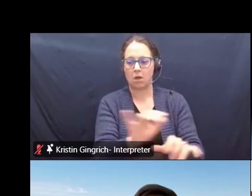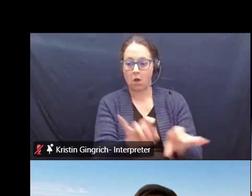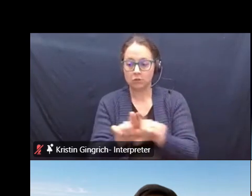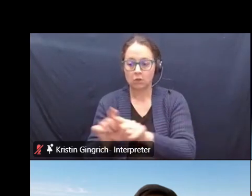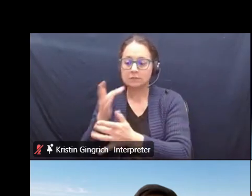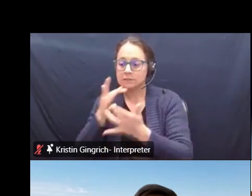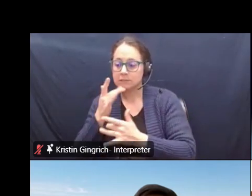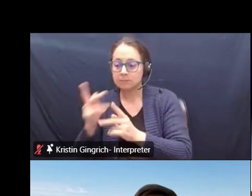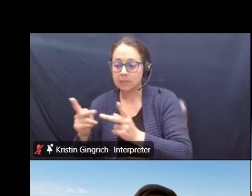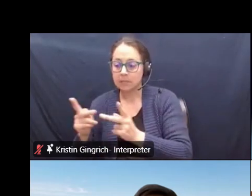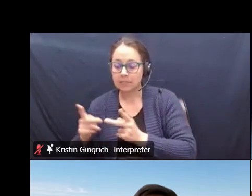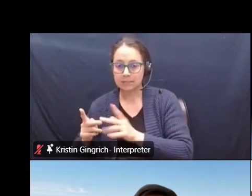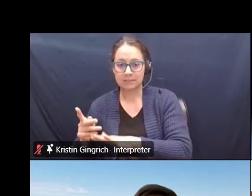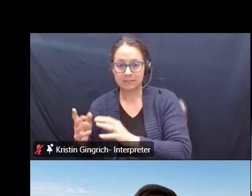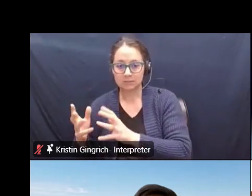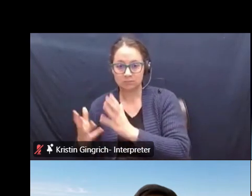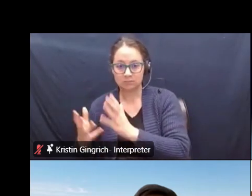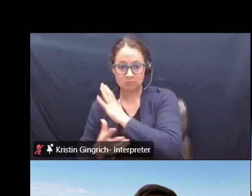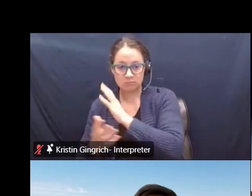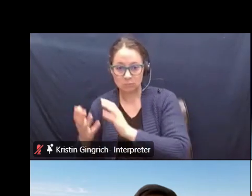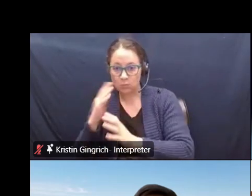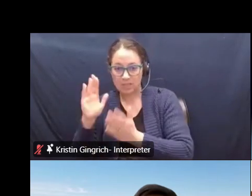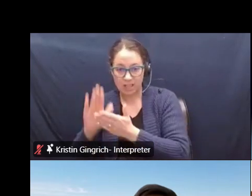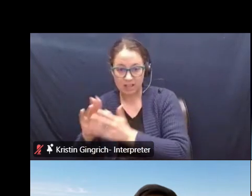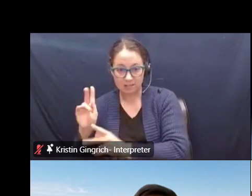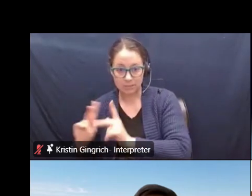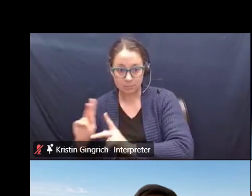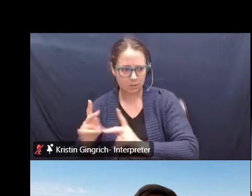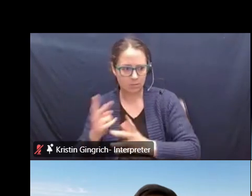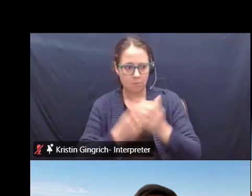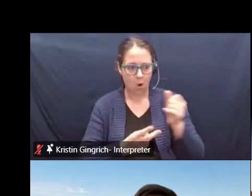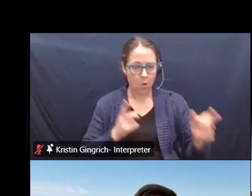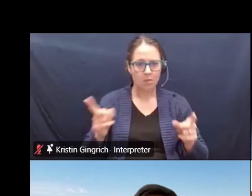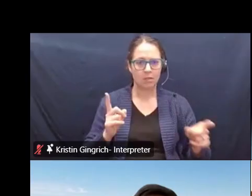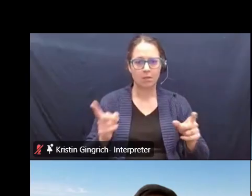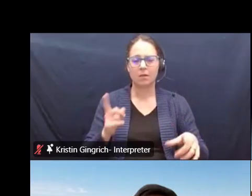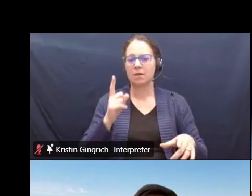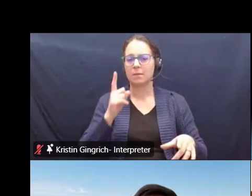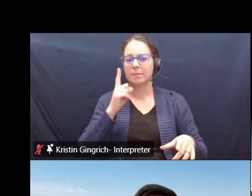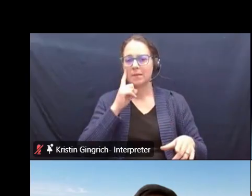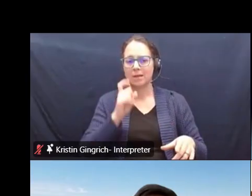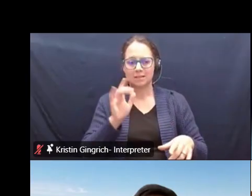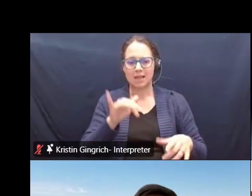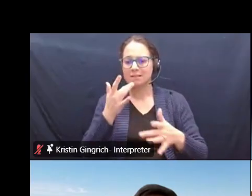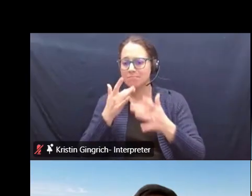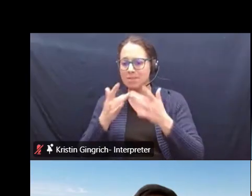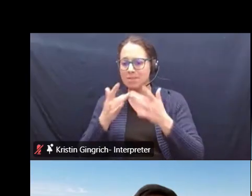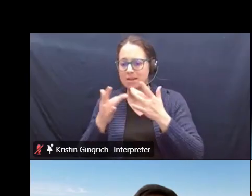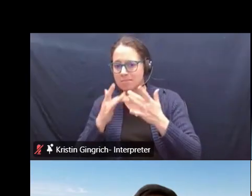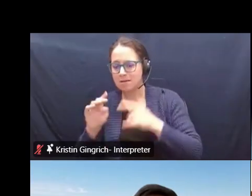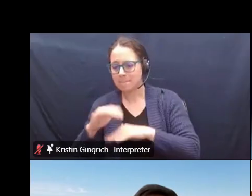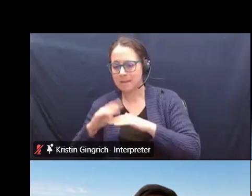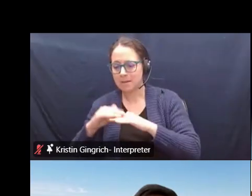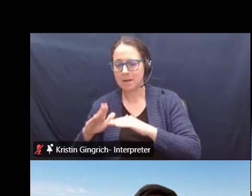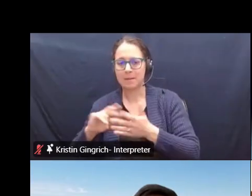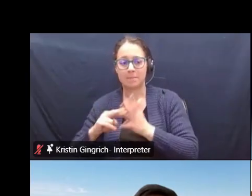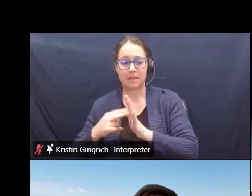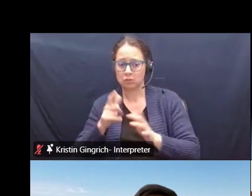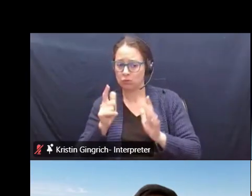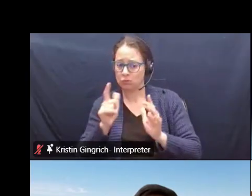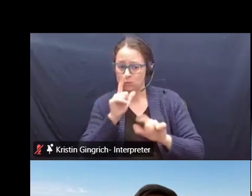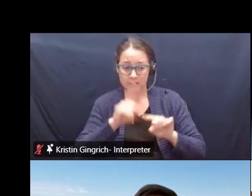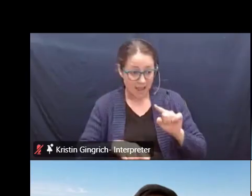been mentioned before in the Q&A, you know, just because it's the bare minimum doesn't mean that you're not allowed to go further than